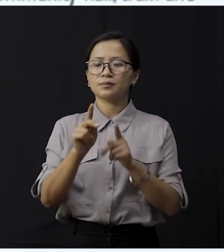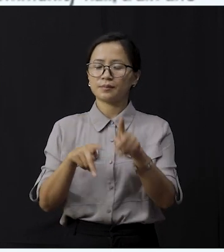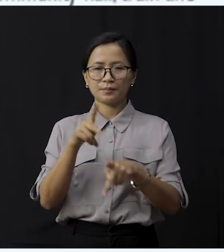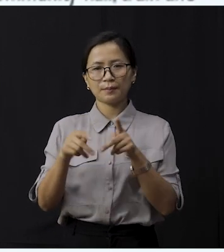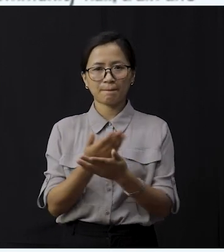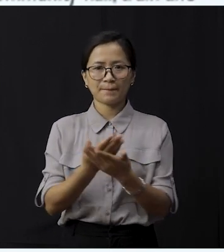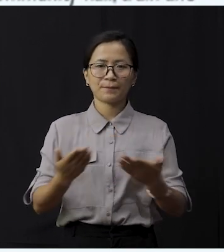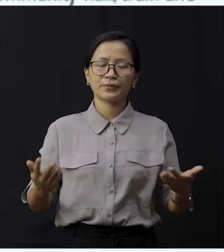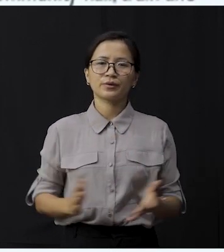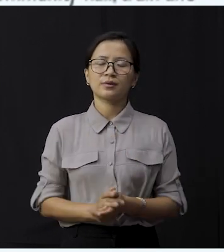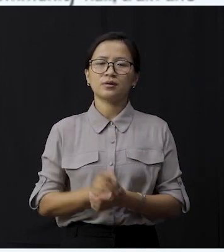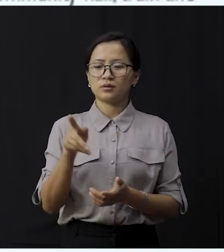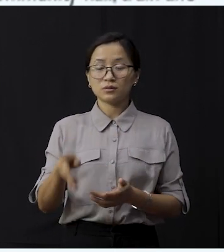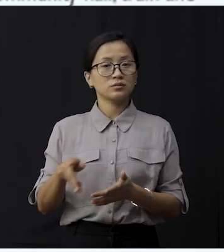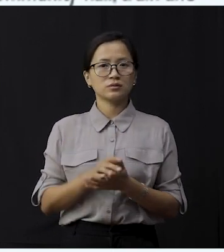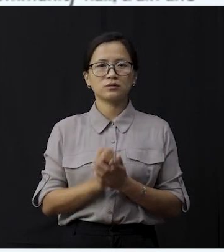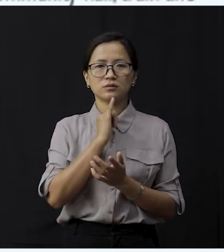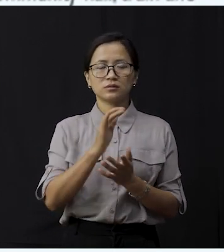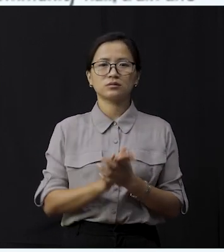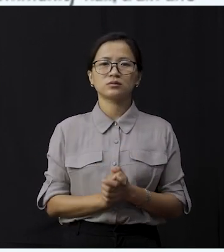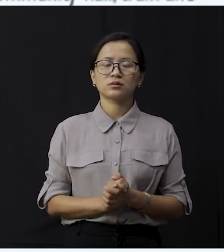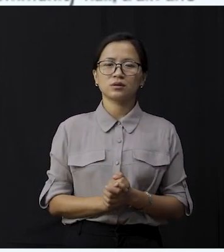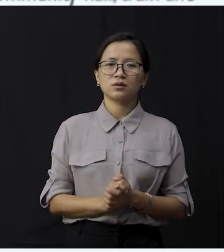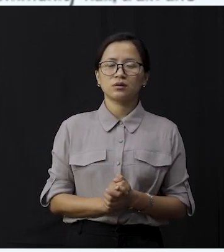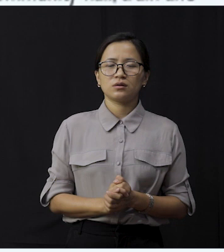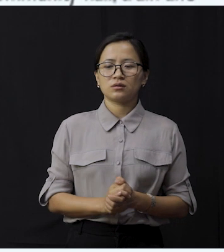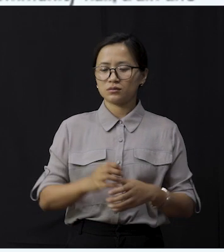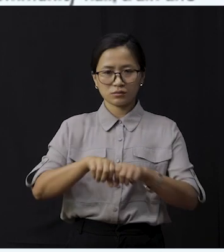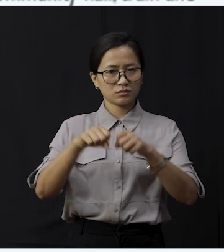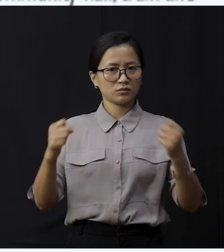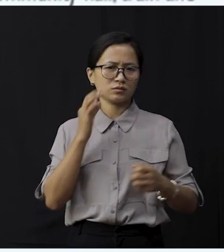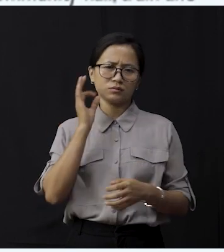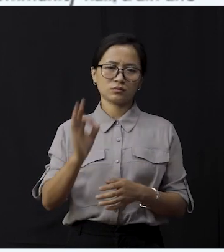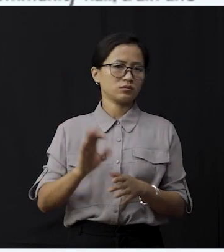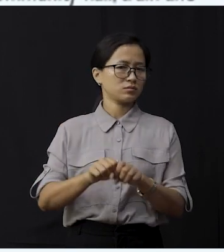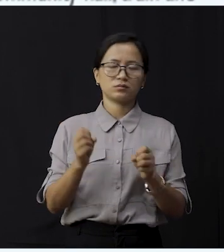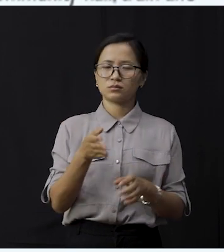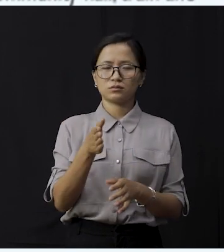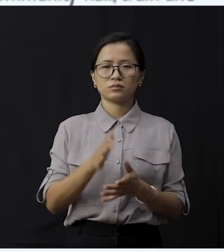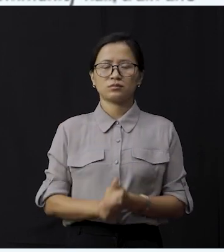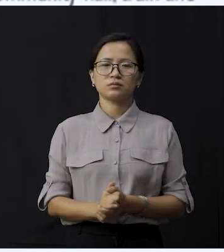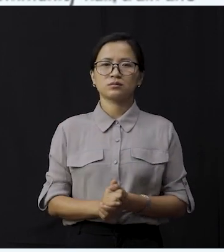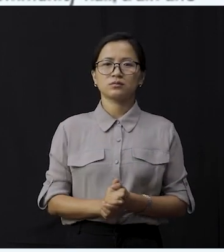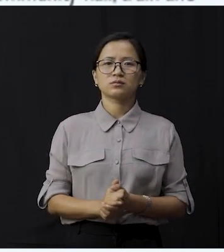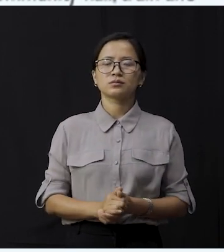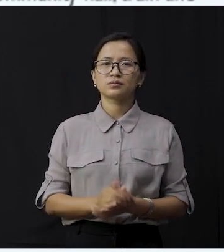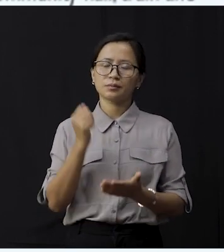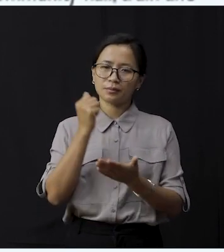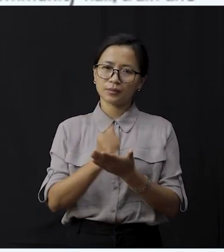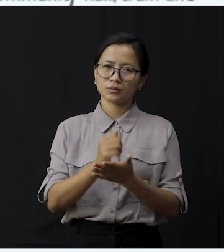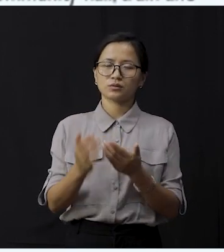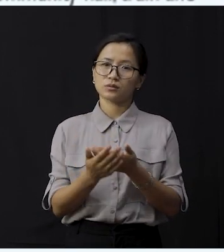property. And it is also important for us not to damage or to spoil the public property, and we must